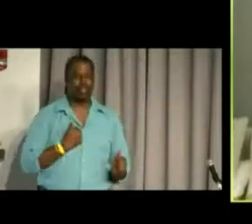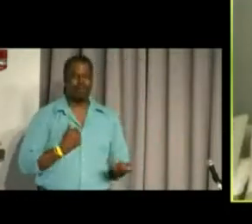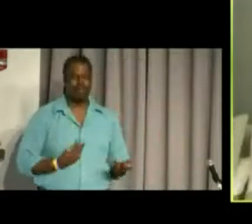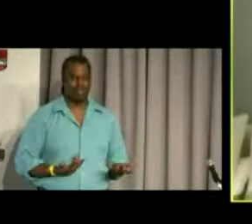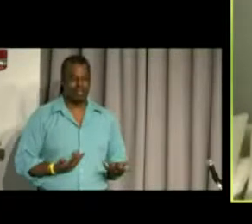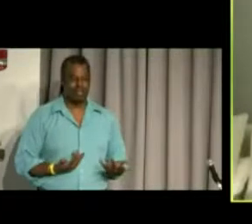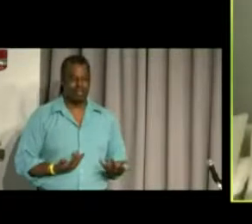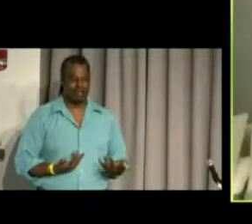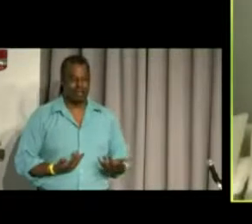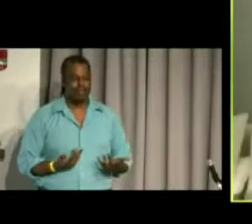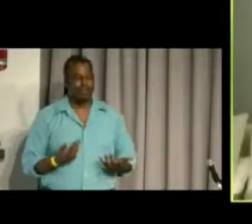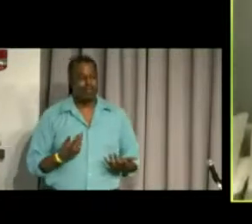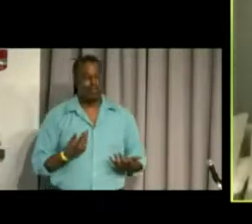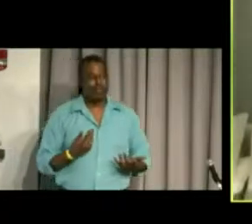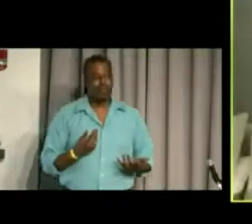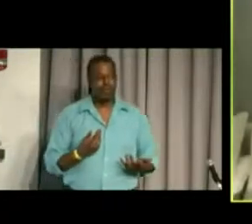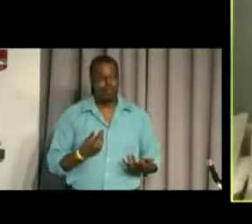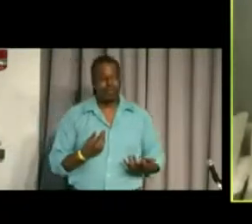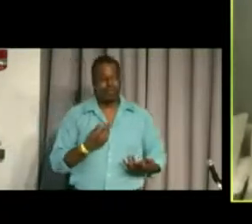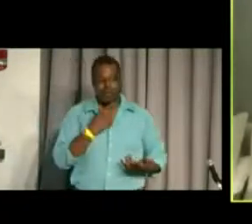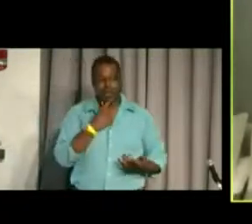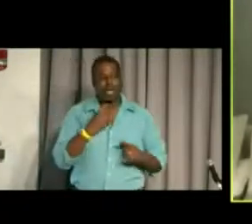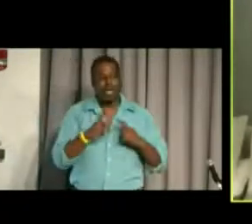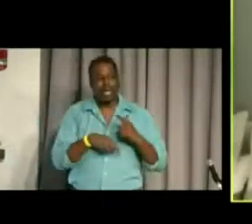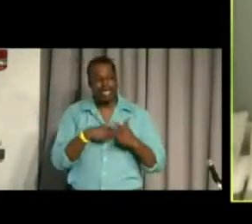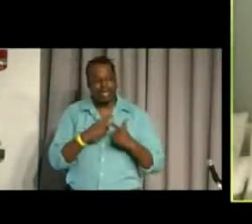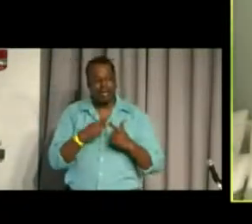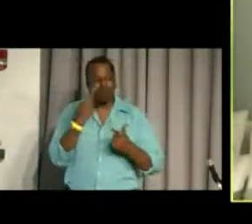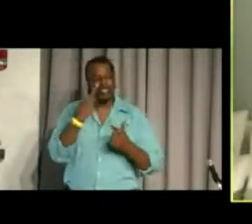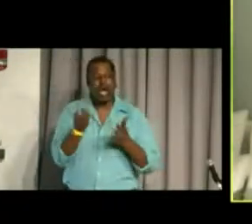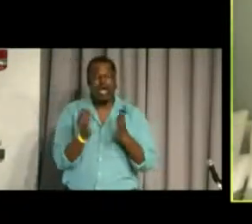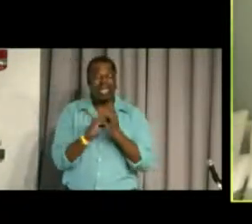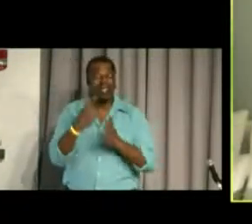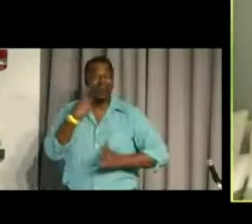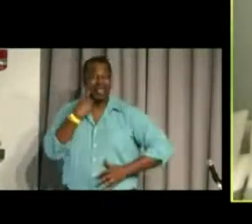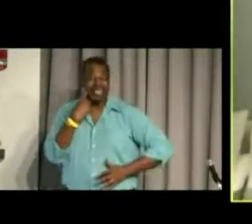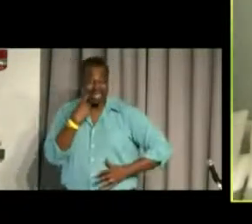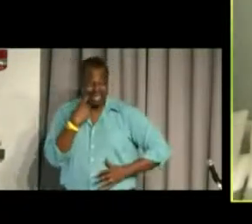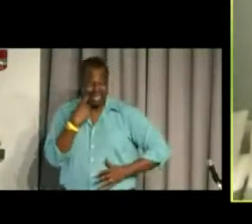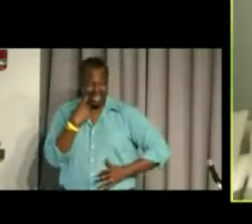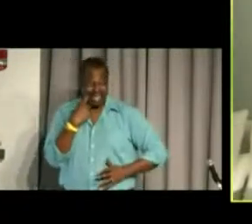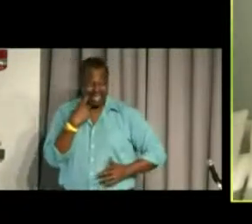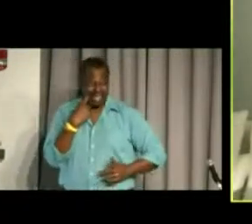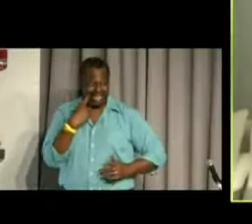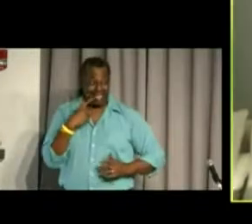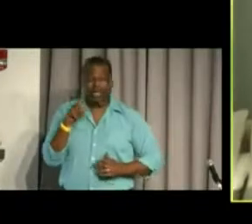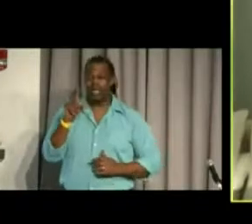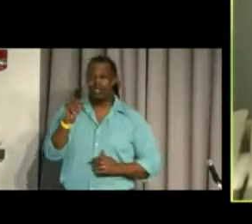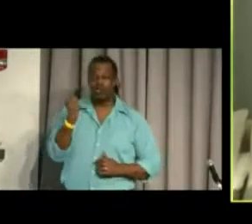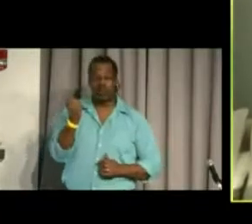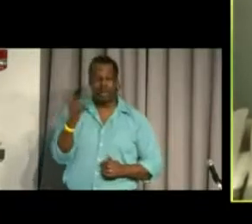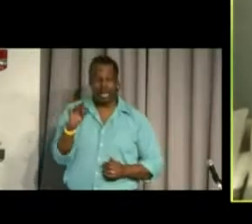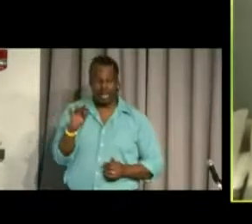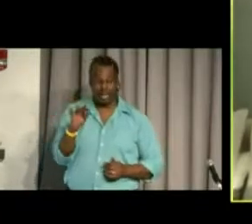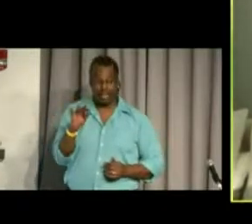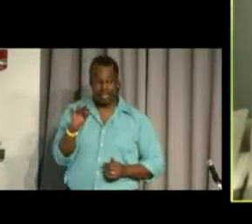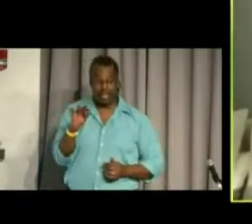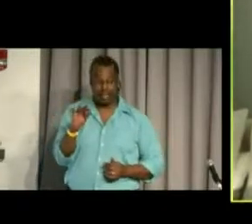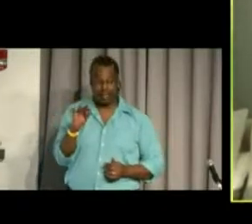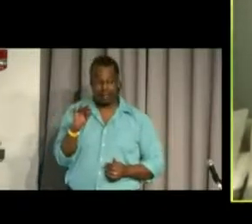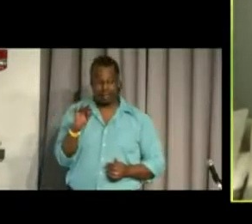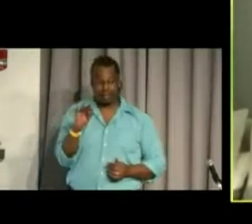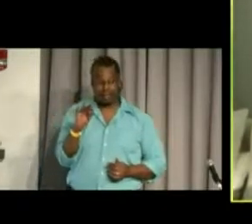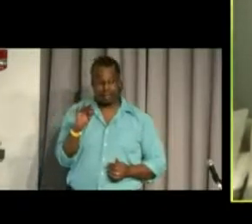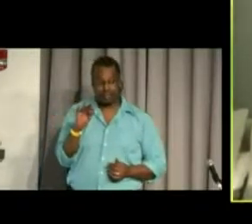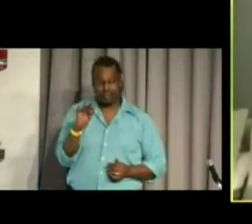so we saw it in Katrina. But then we saw it again most recently in 2019, at the end of 2019,